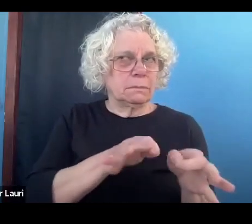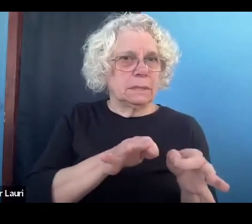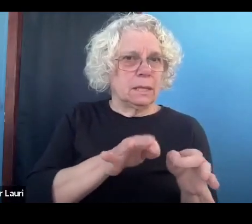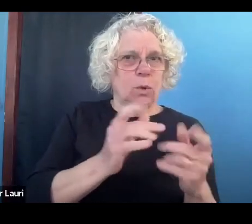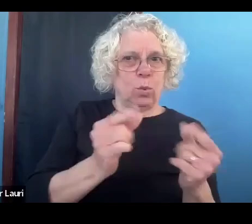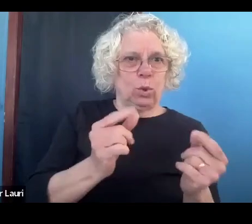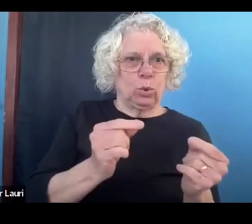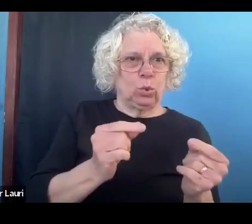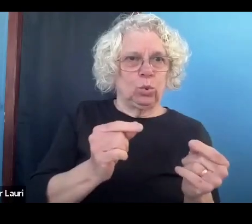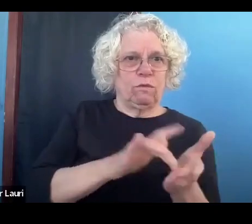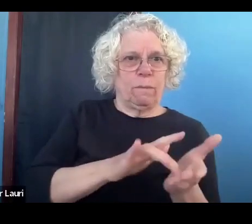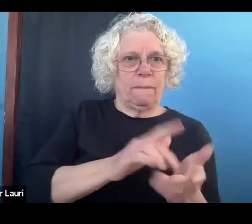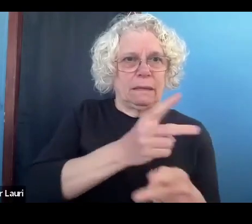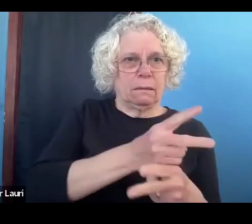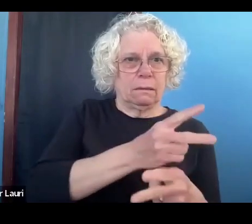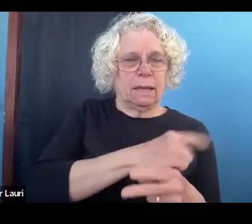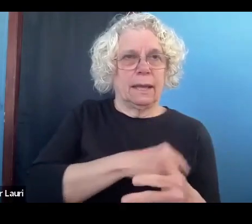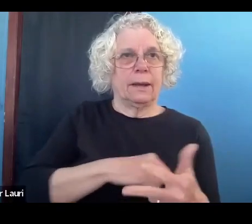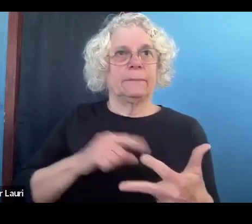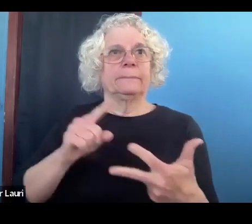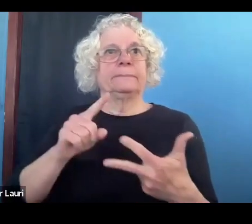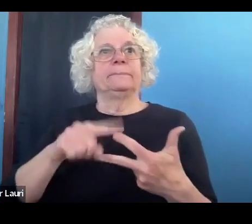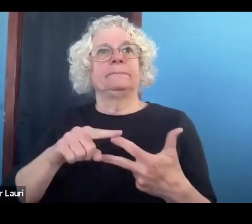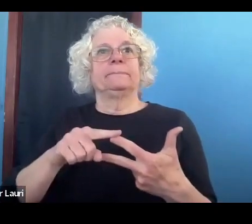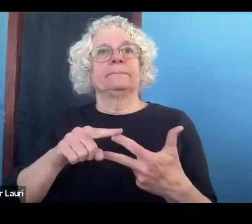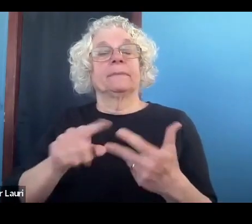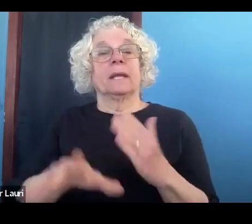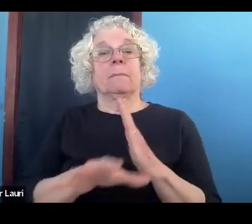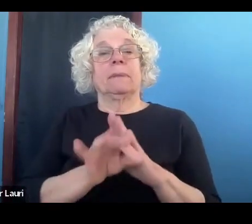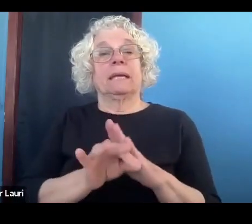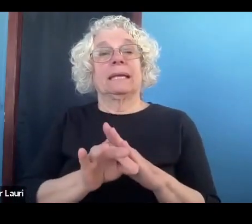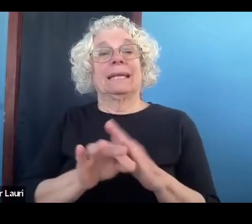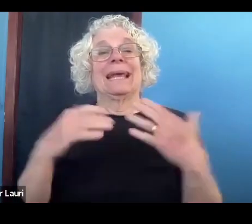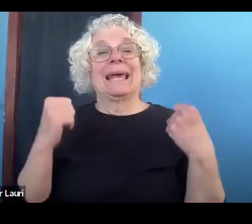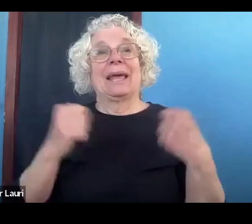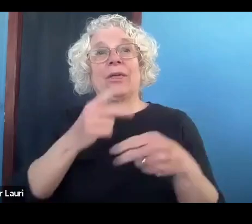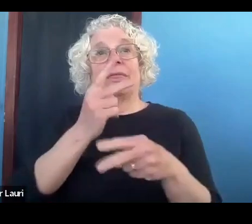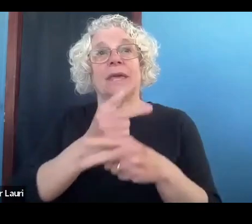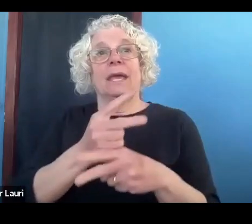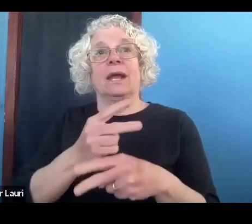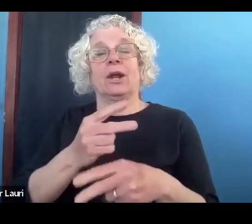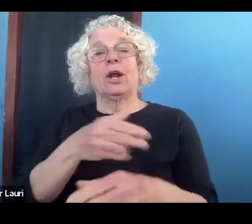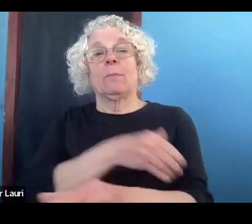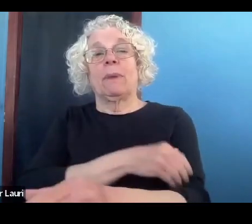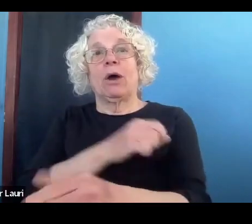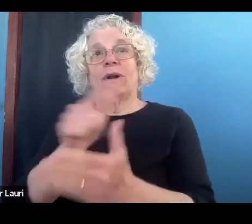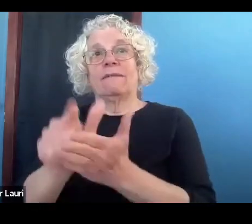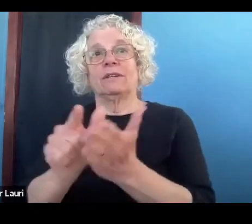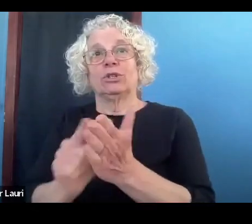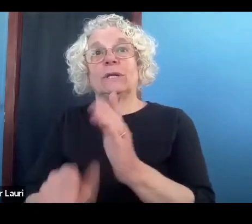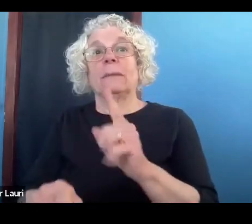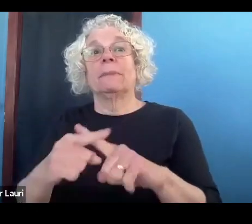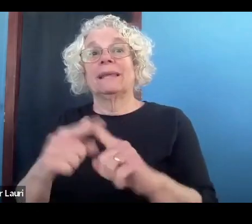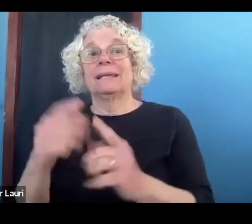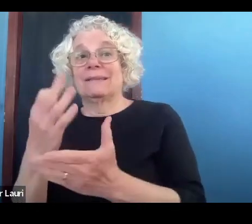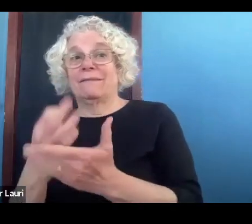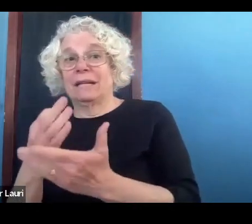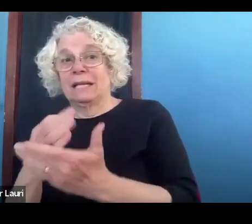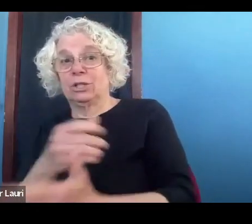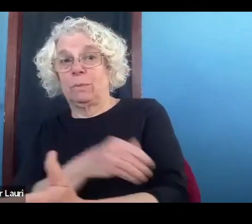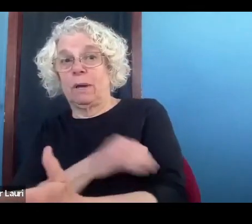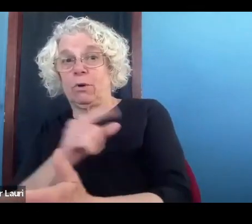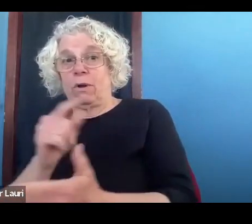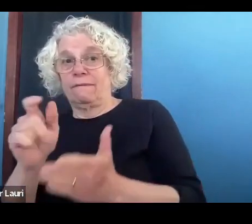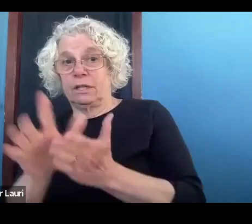care. Two, appointing a healthcare power of attorney and a financial power of attorney, who